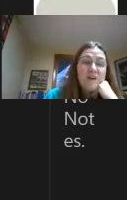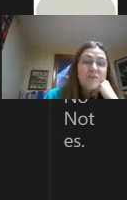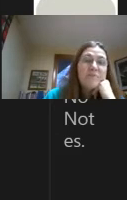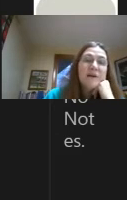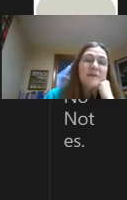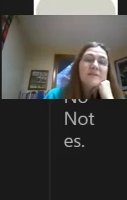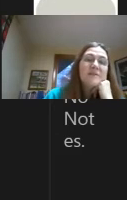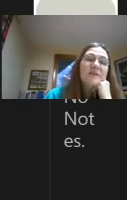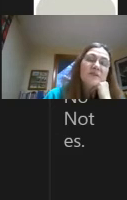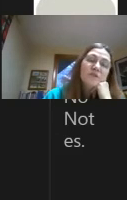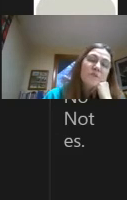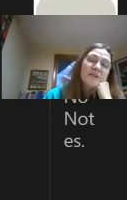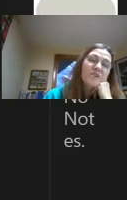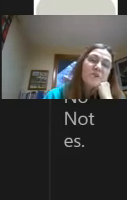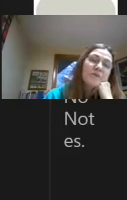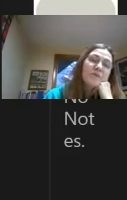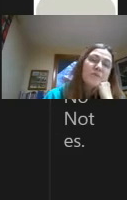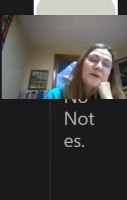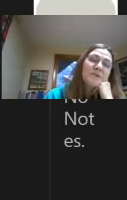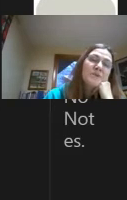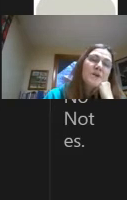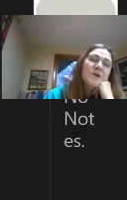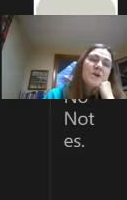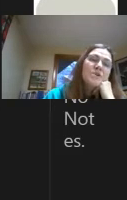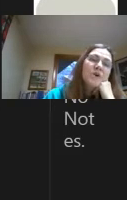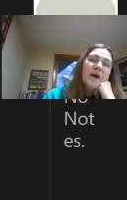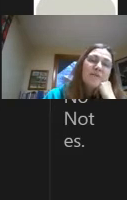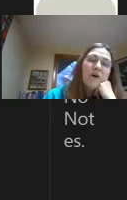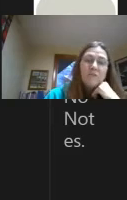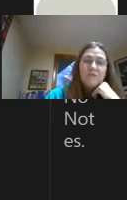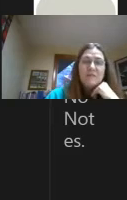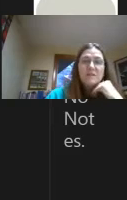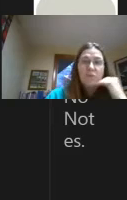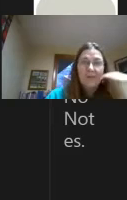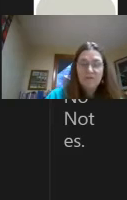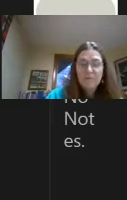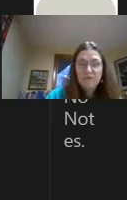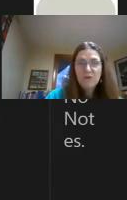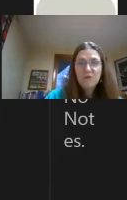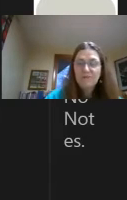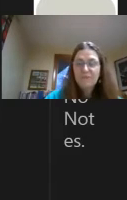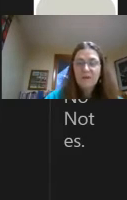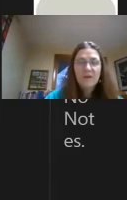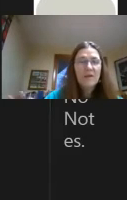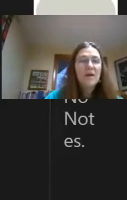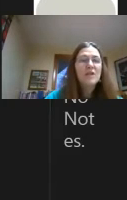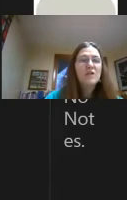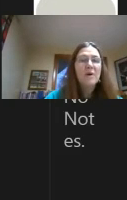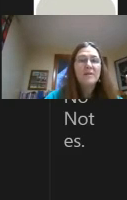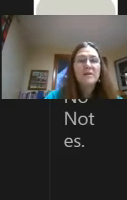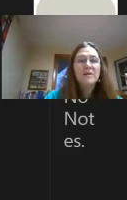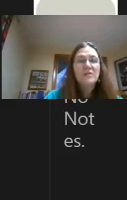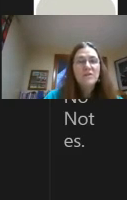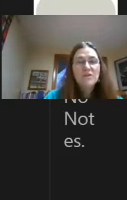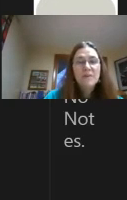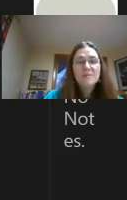come in hundreds of bags, and those bags generally weigh 50 pounds. So have confidence in what they've made for you, and you